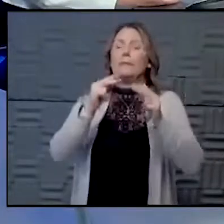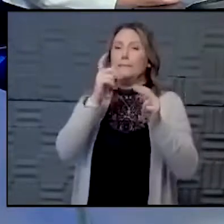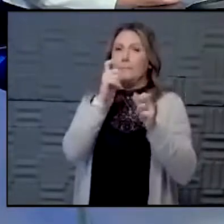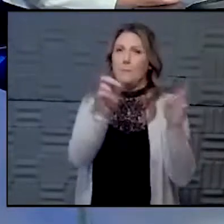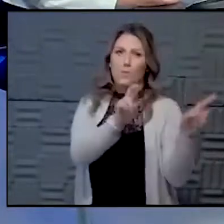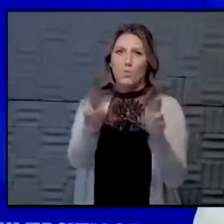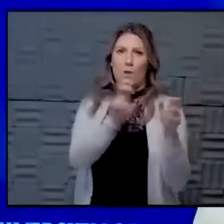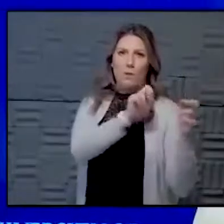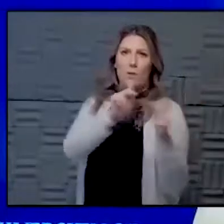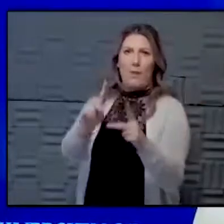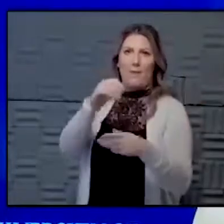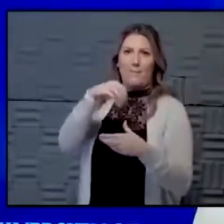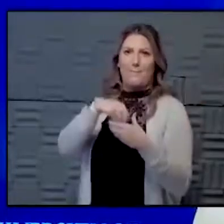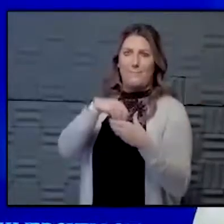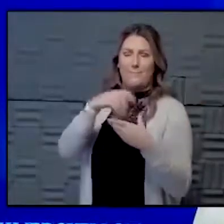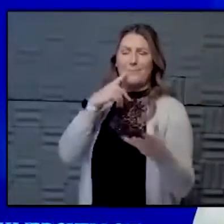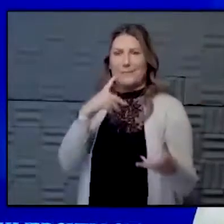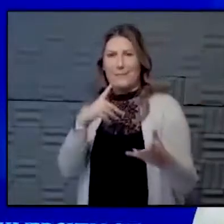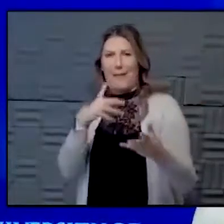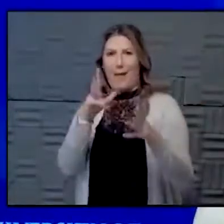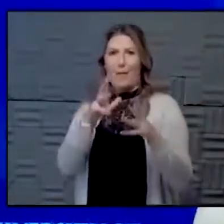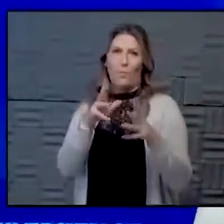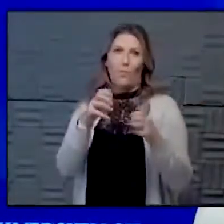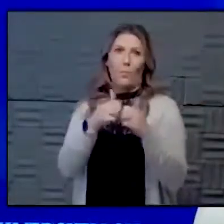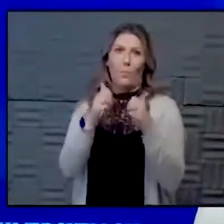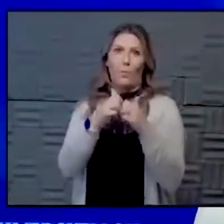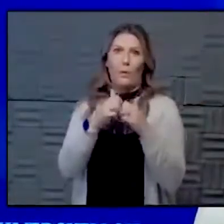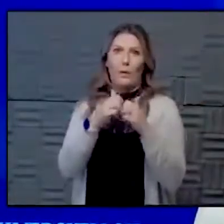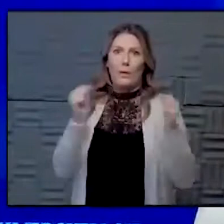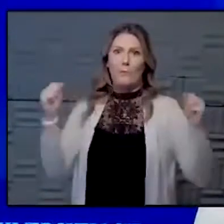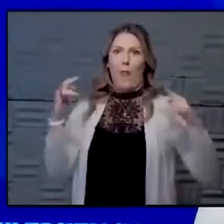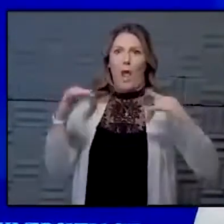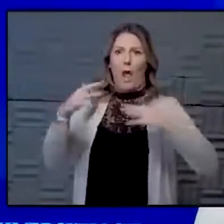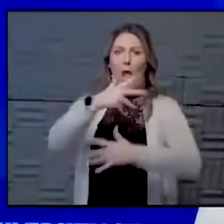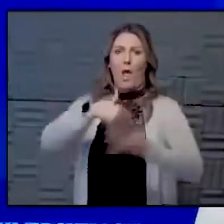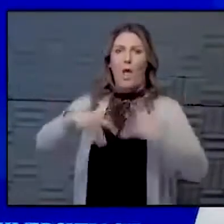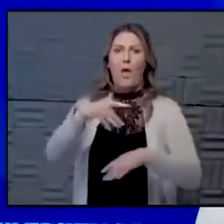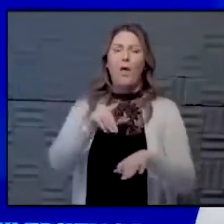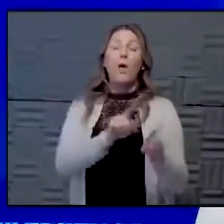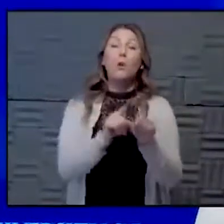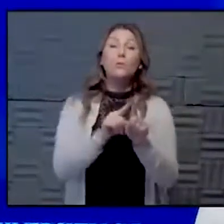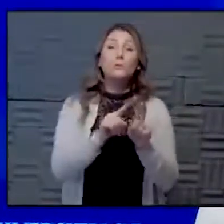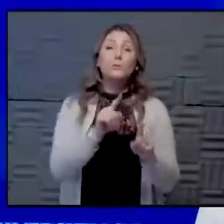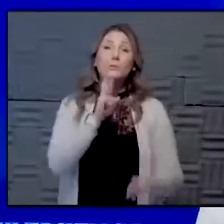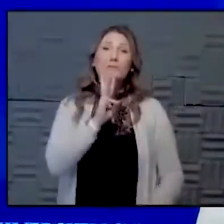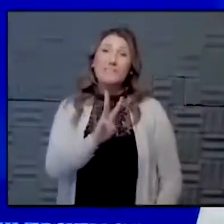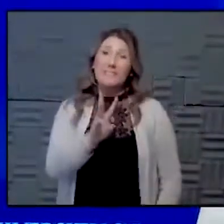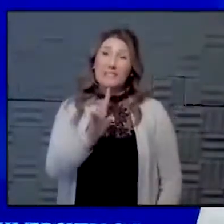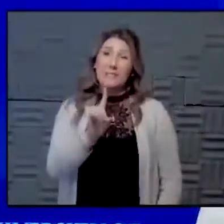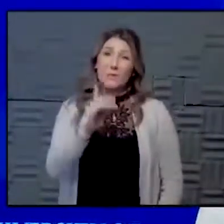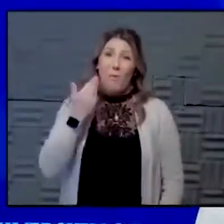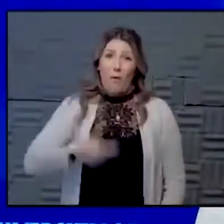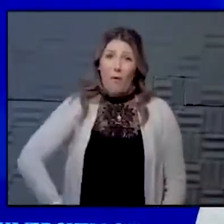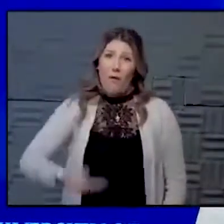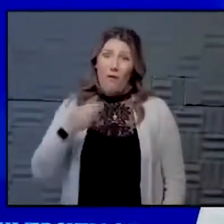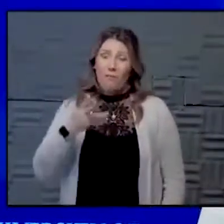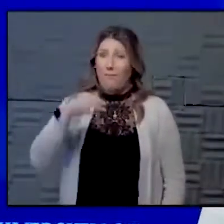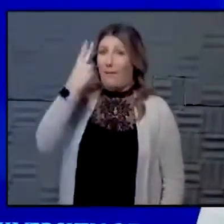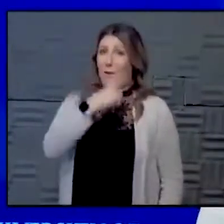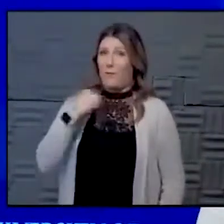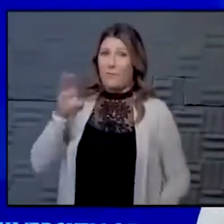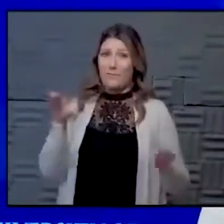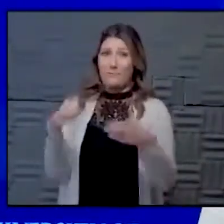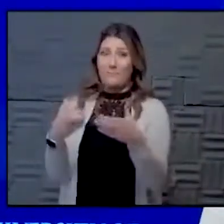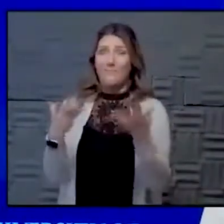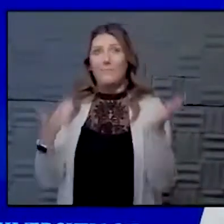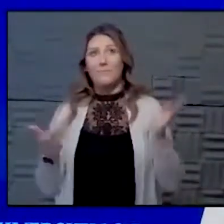into crowds. I'm going to sit back and watch that data a little bit. I'm also 61 years old, which puts me in a higher risk category. But just, well, yeah, it